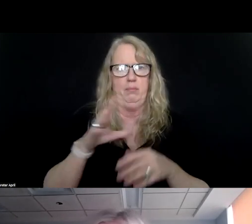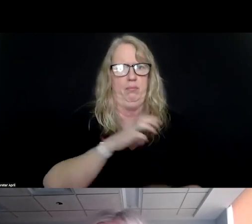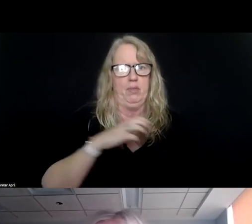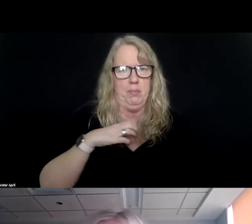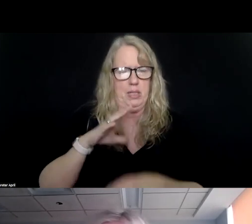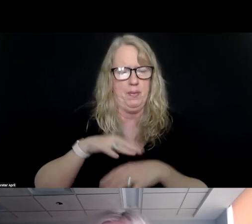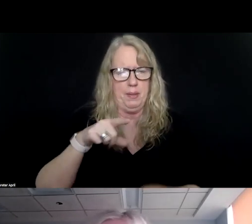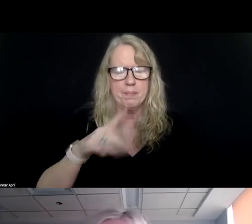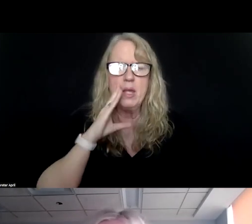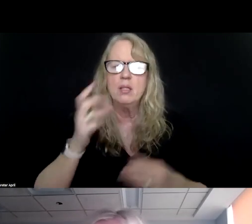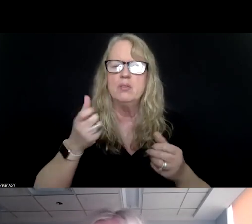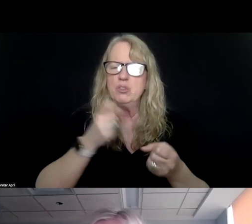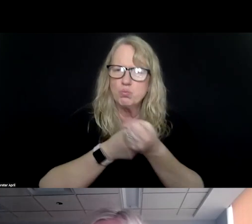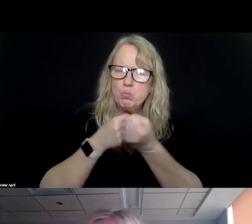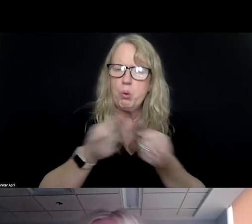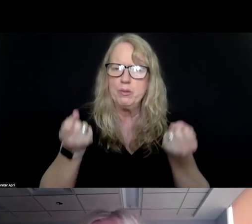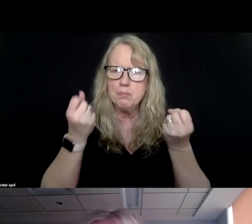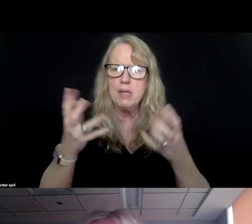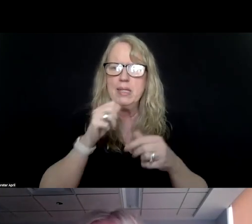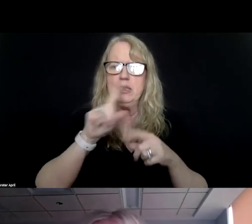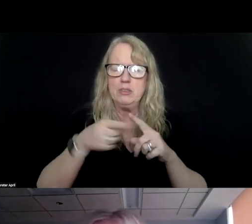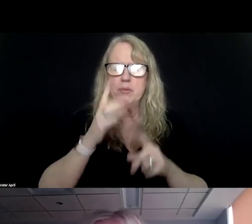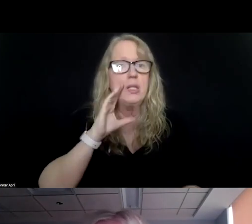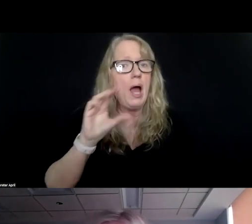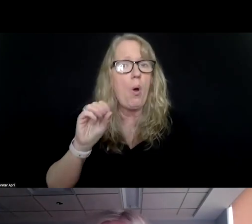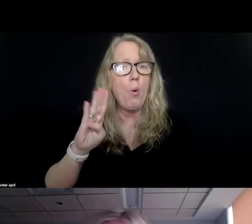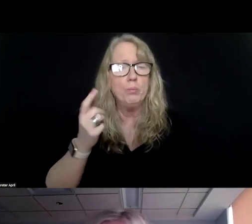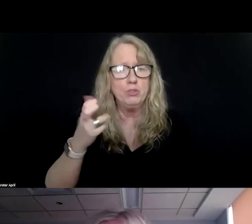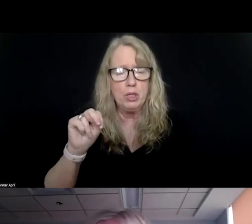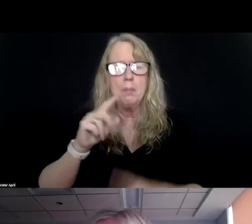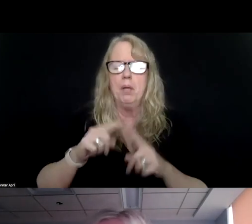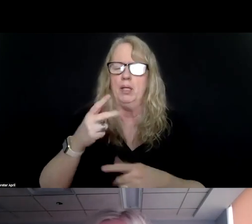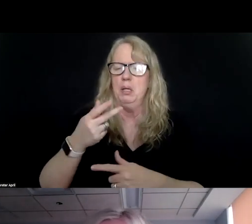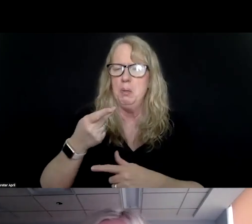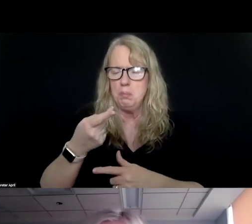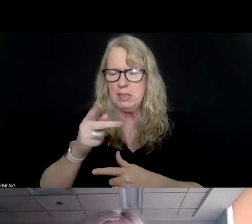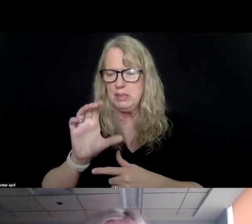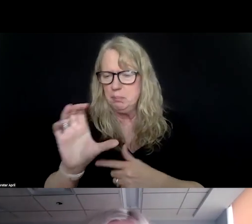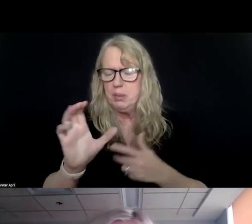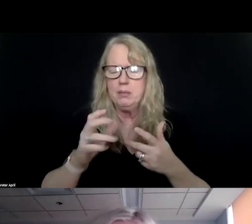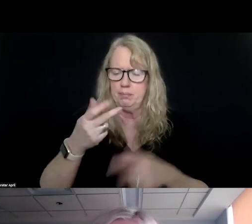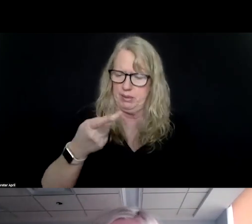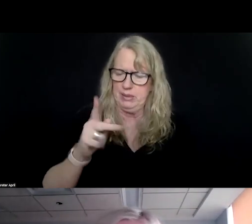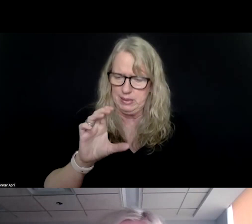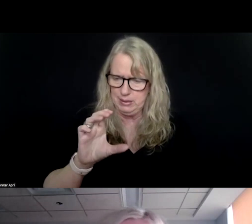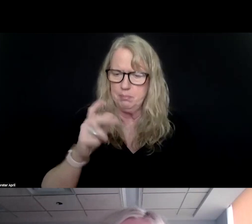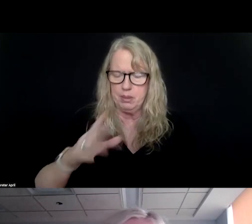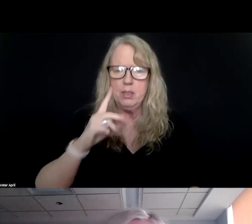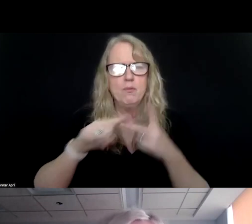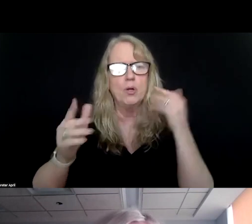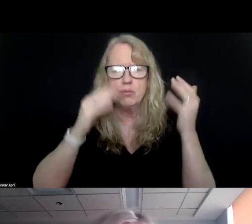different kinds of practitioners. So it's not only OBGYNs, but PCPs for adults and for children can call